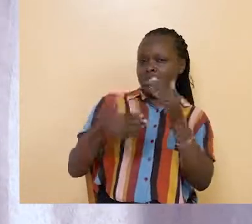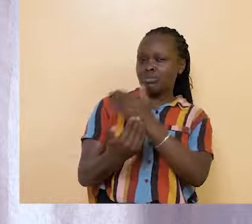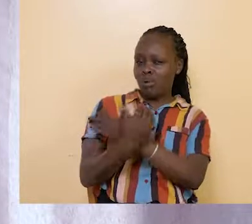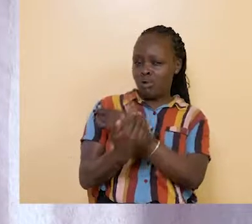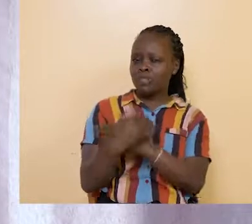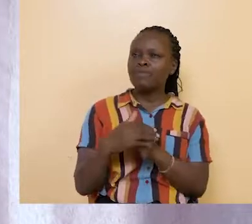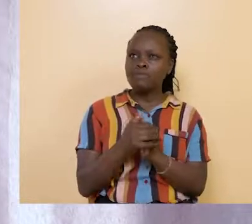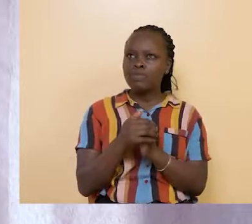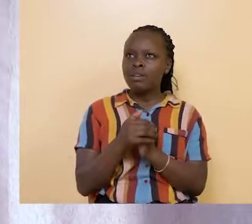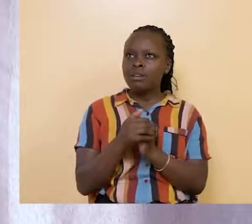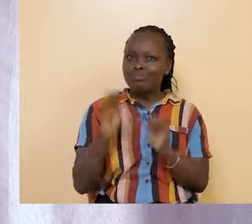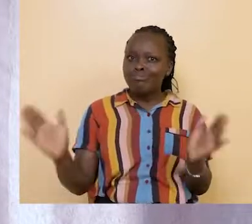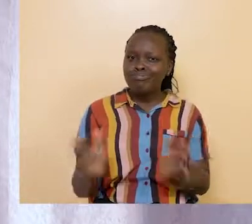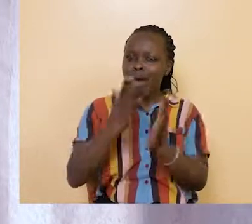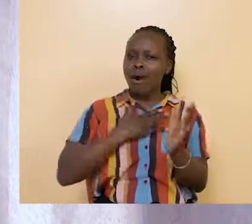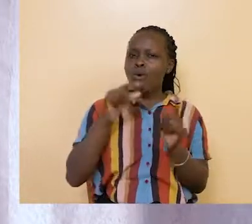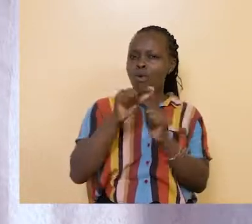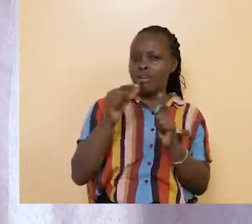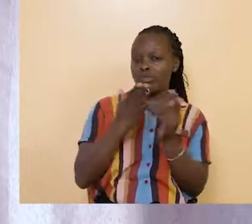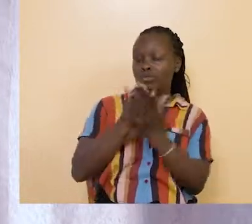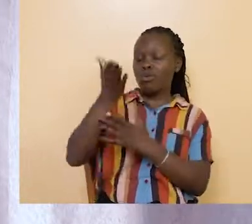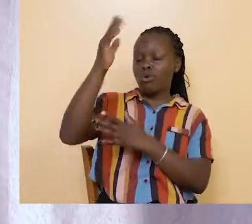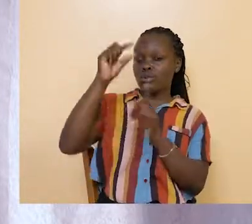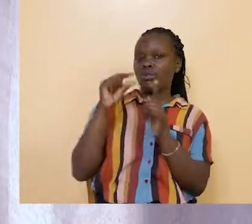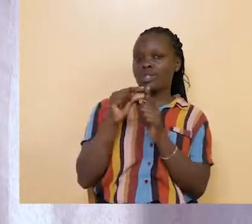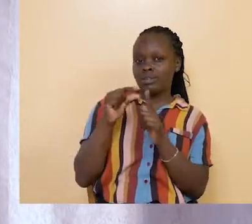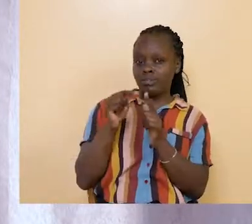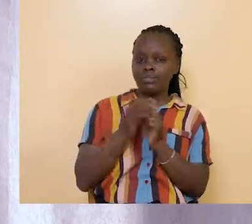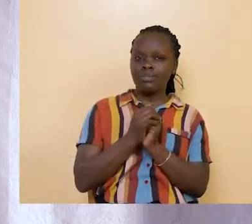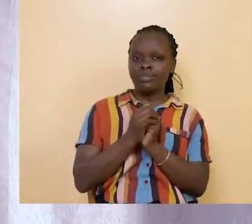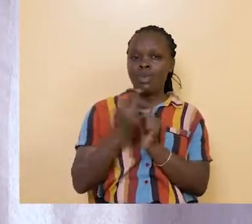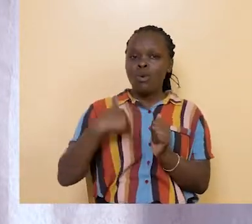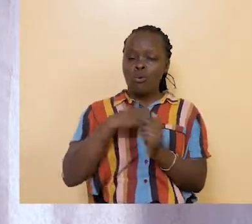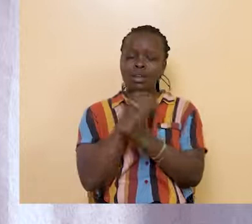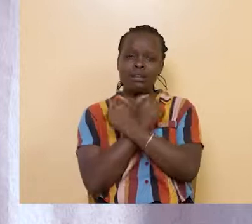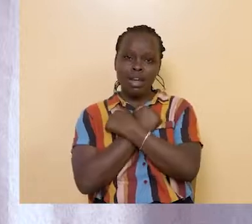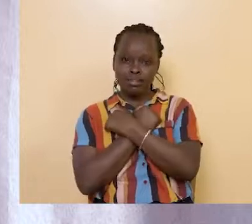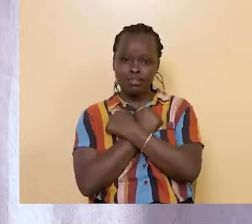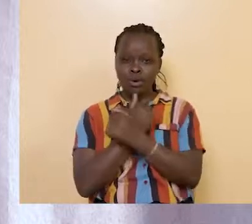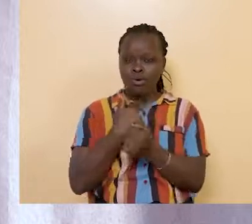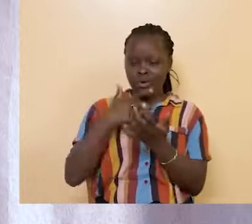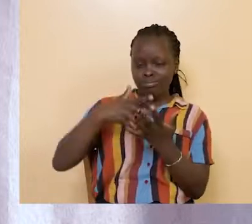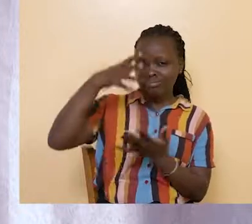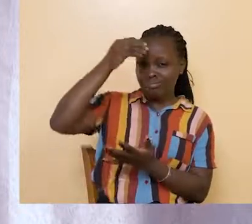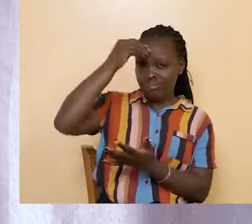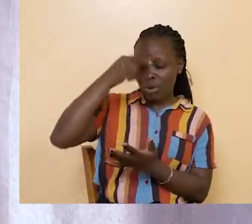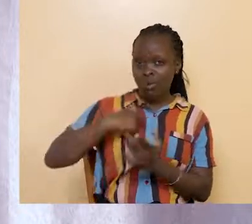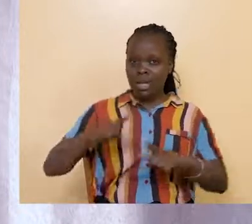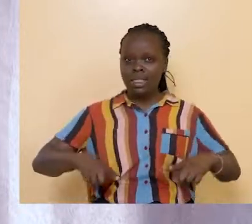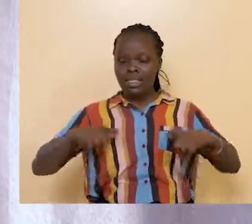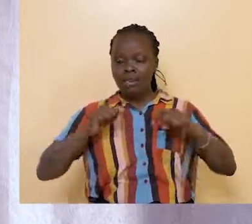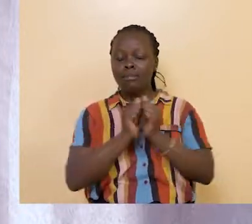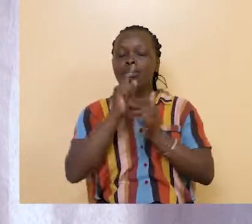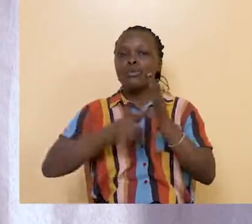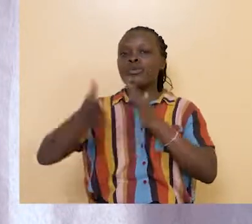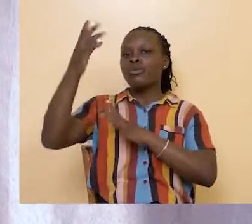to culture our words by the word of God. We love, we study, and we live by the